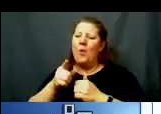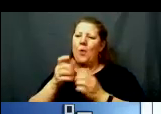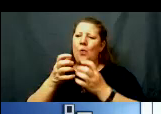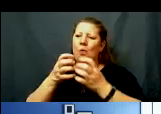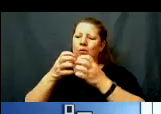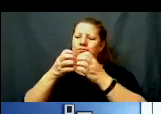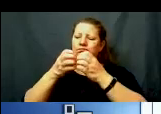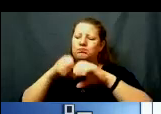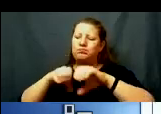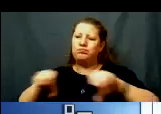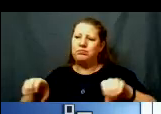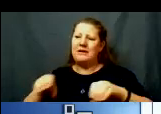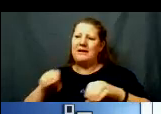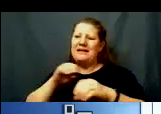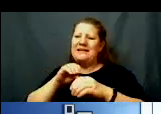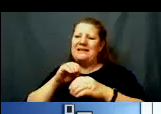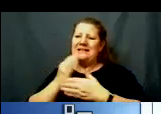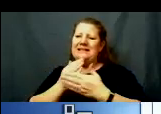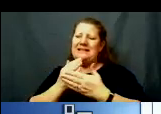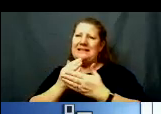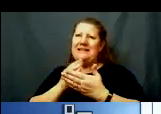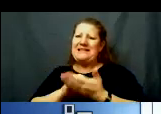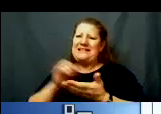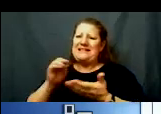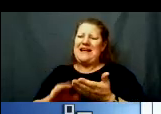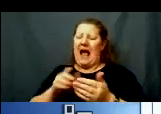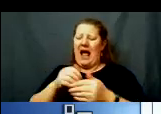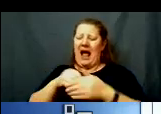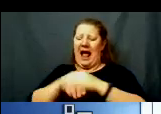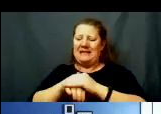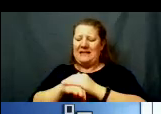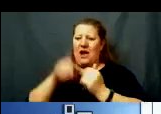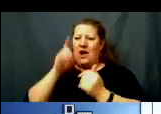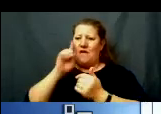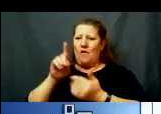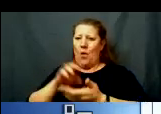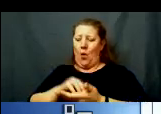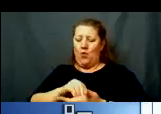something accessible for students getting into activism through social media?